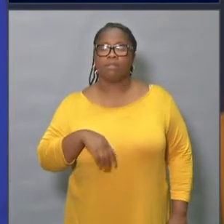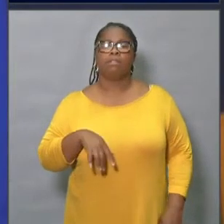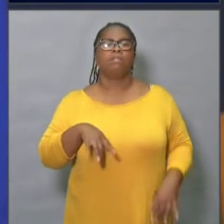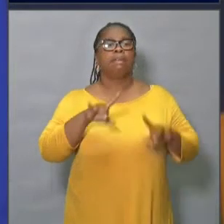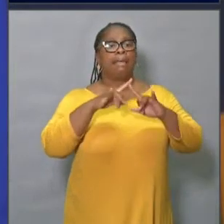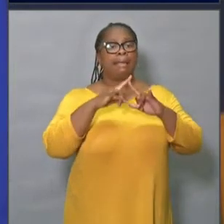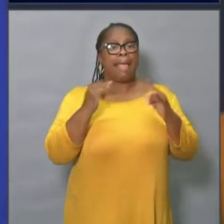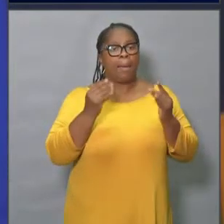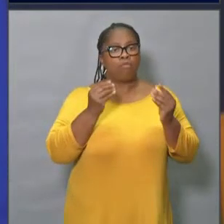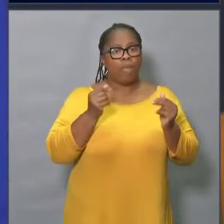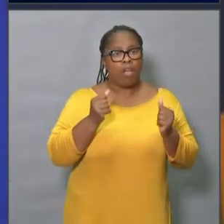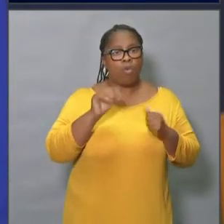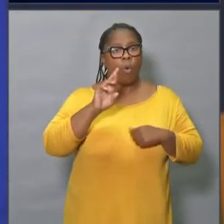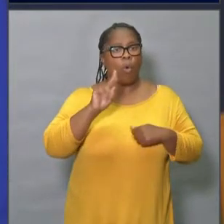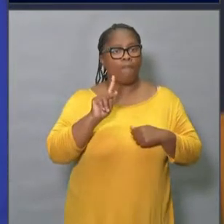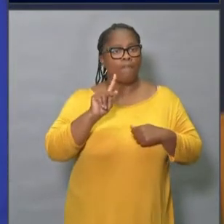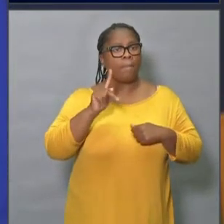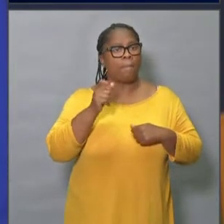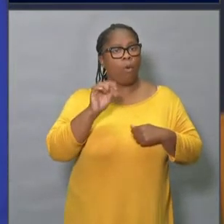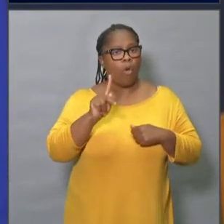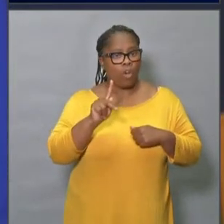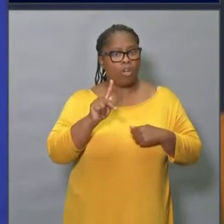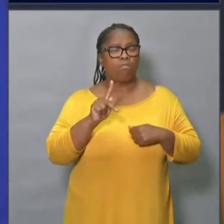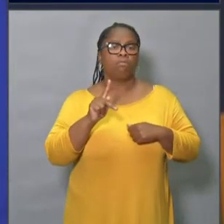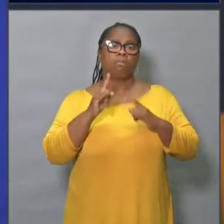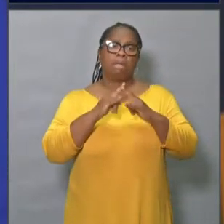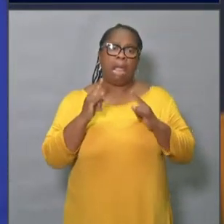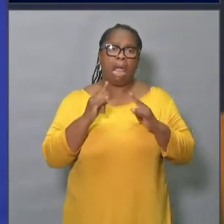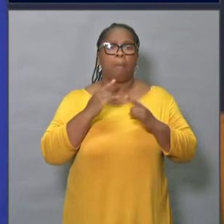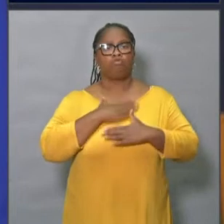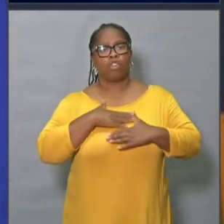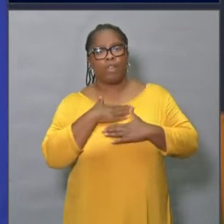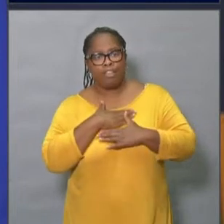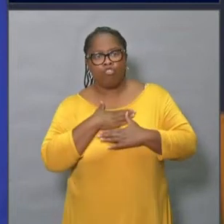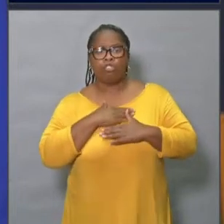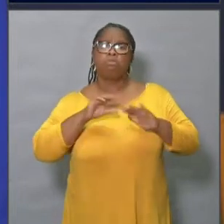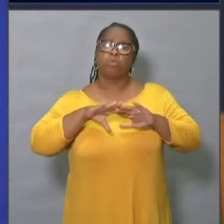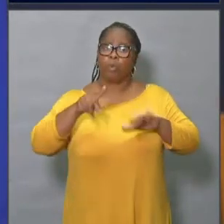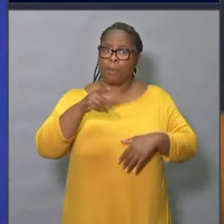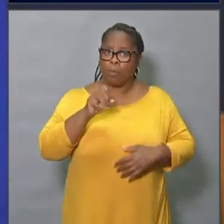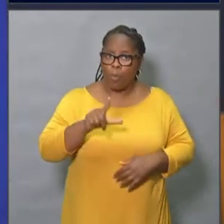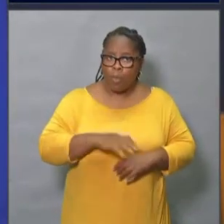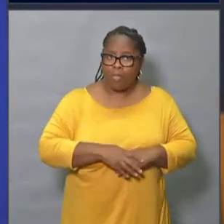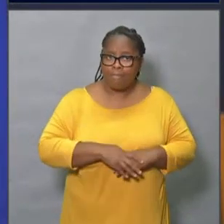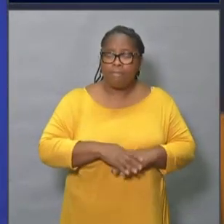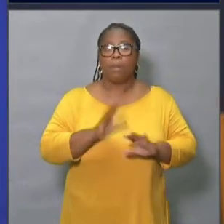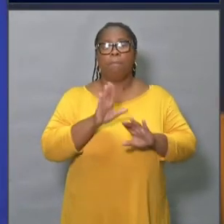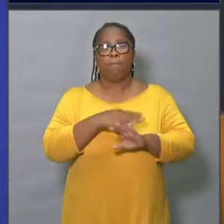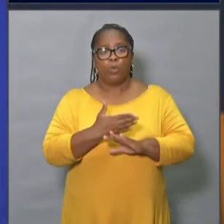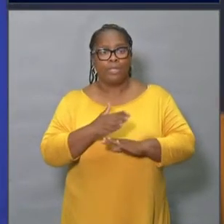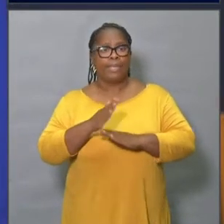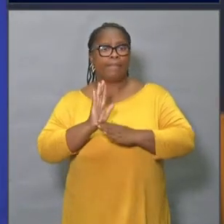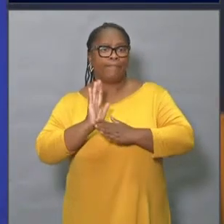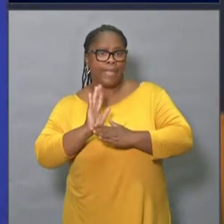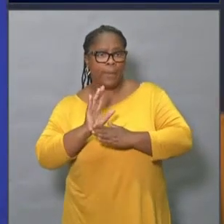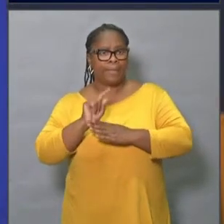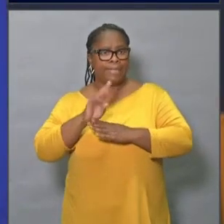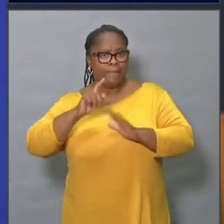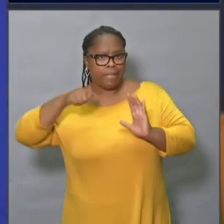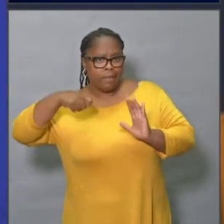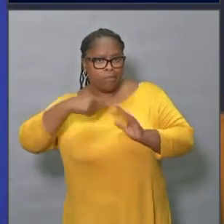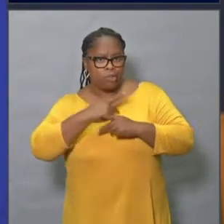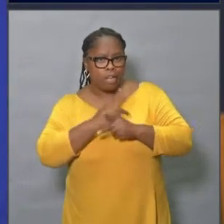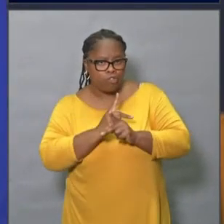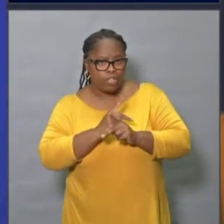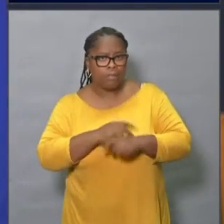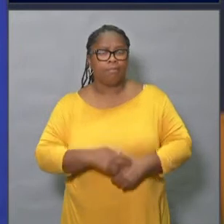RV parks, and outdoor recreation. This includes swimming pools, music, film, and television production, and hotels